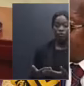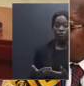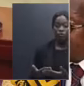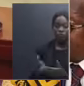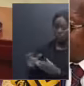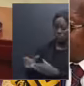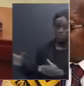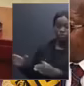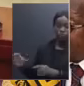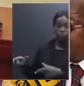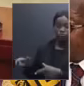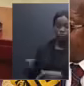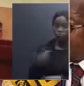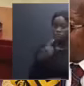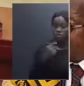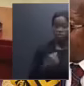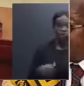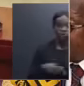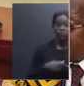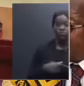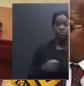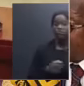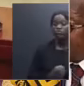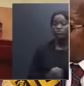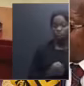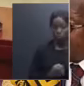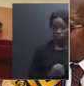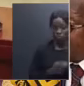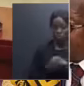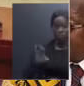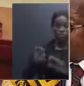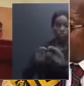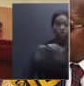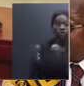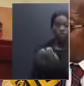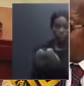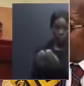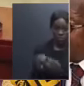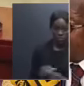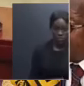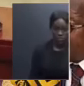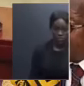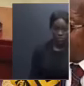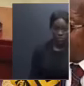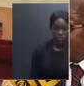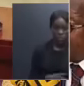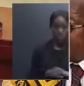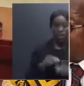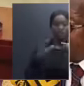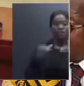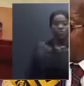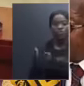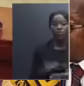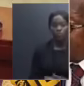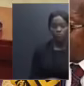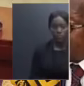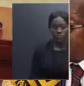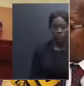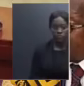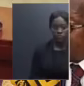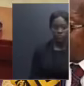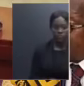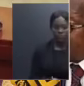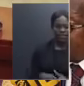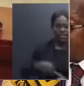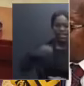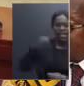apology to you and your office. And we hope that this draw the curtains